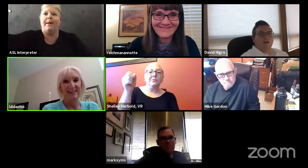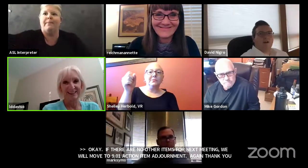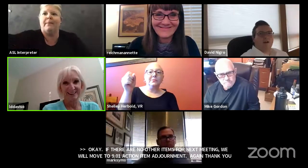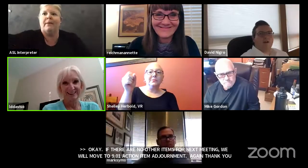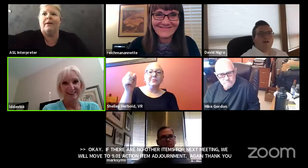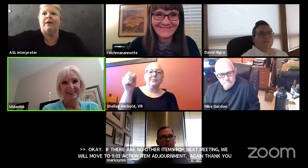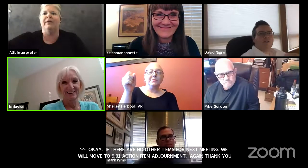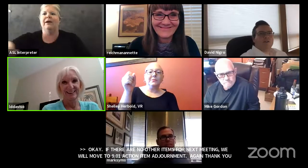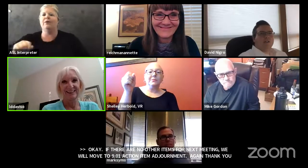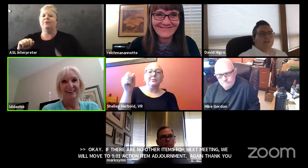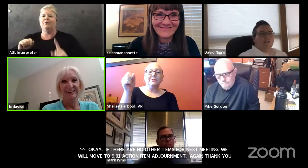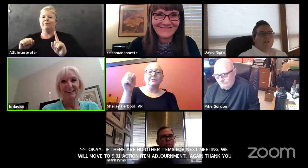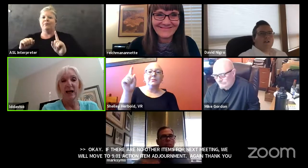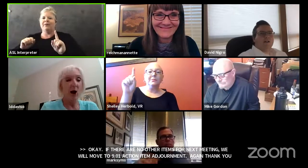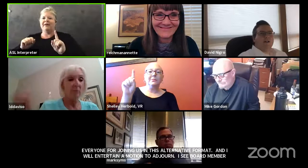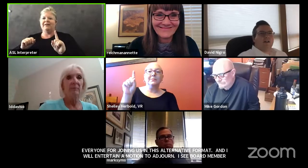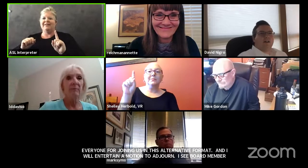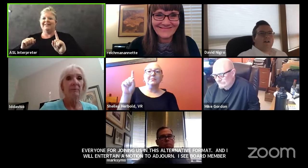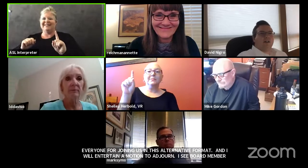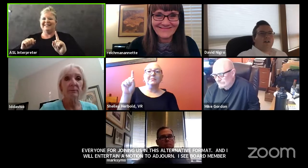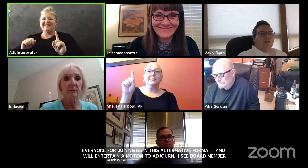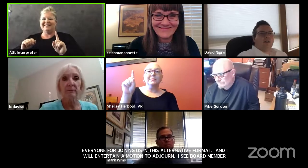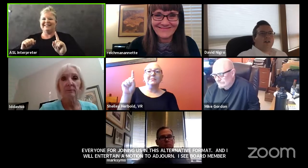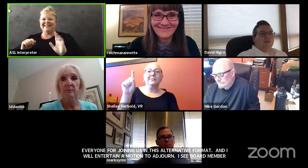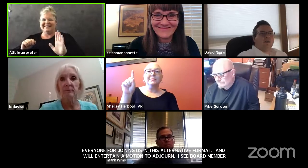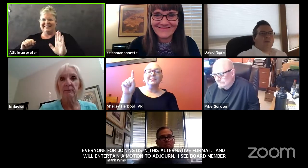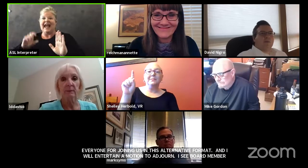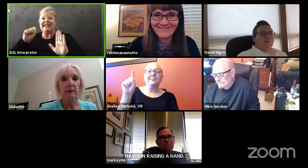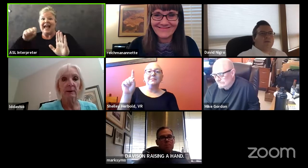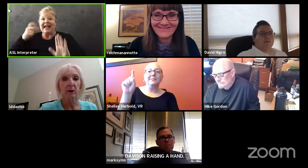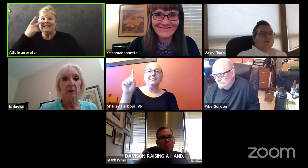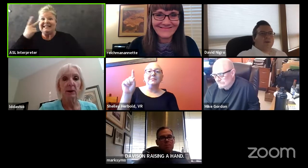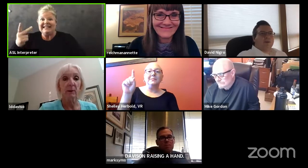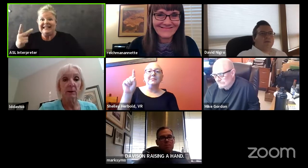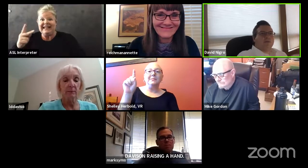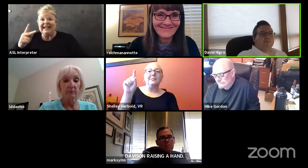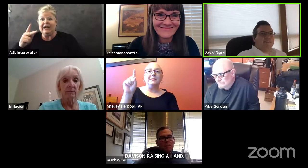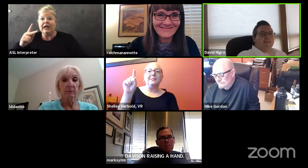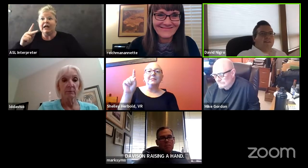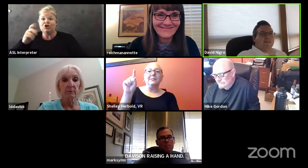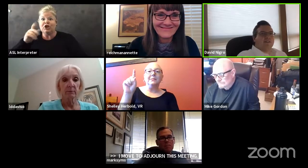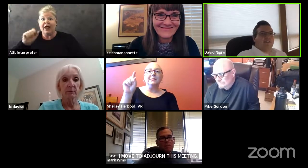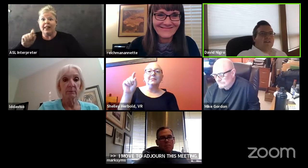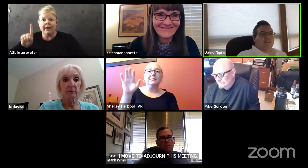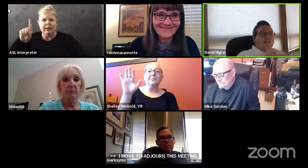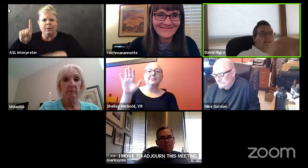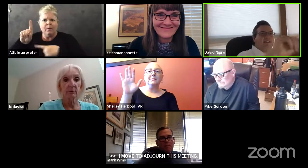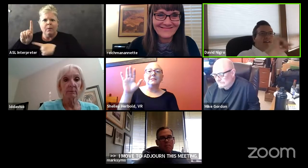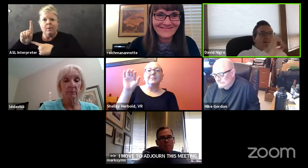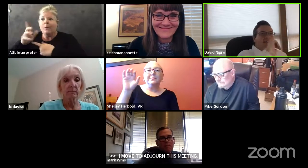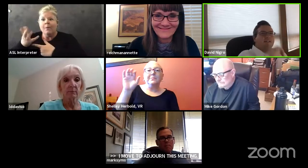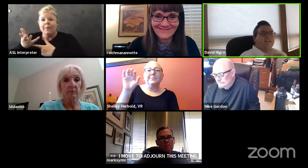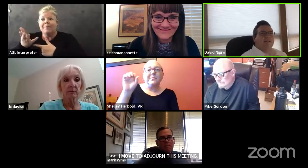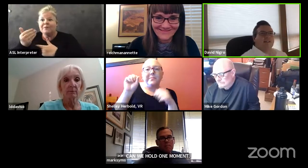this meeting all right one moment yeah shelly holding up her finger so um shelly